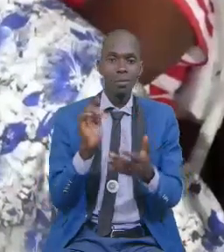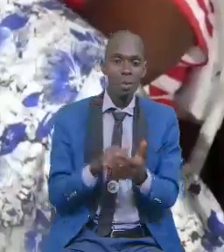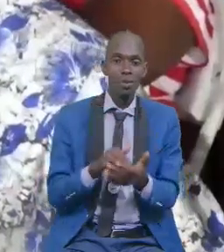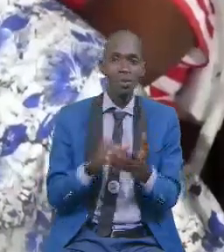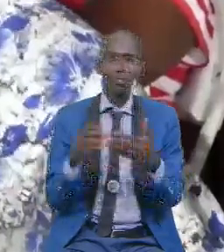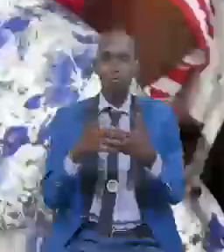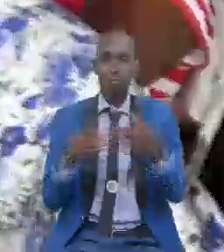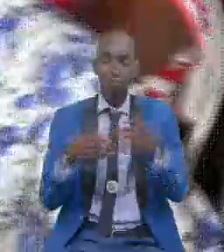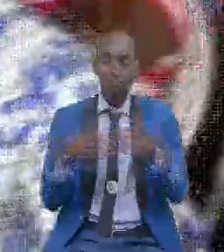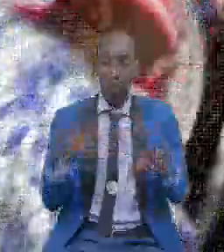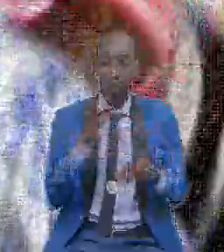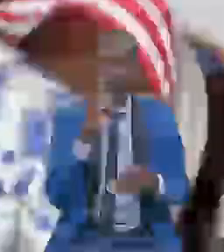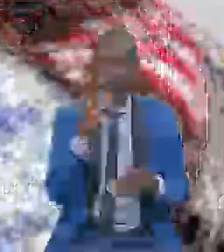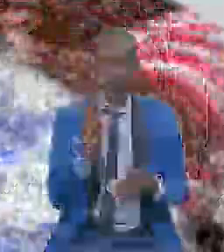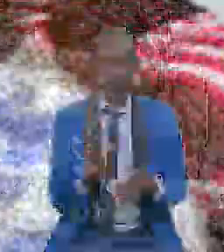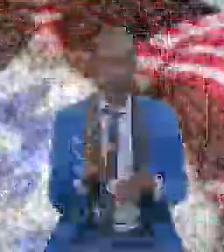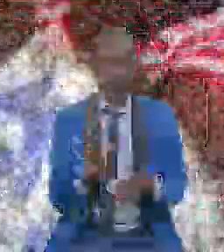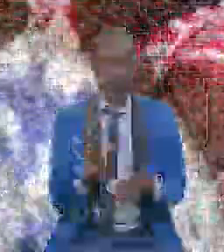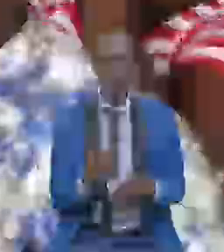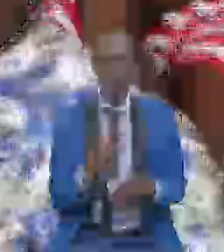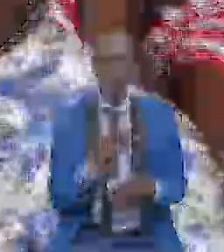And you have some fake